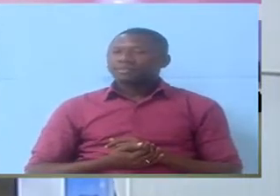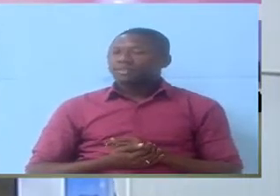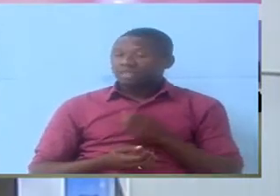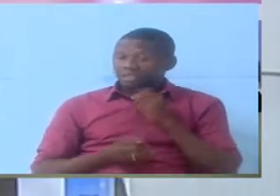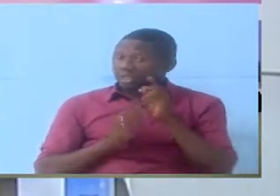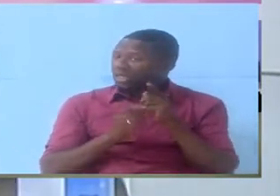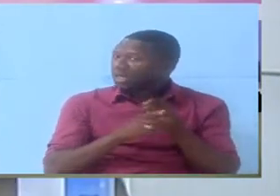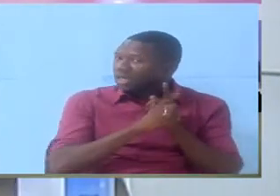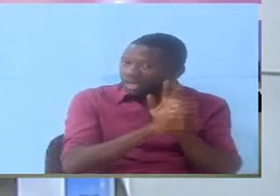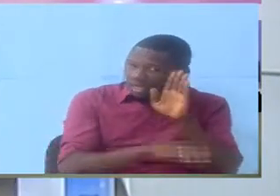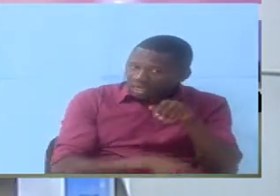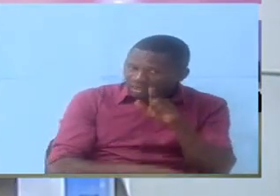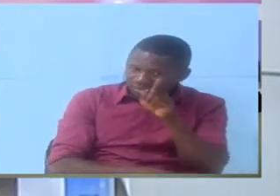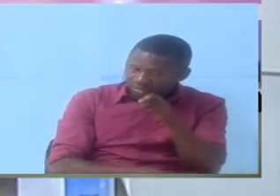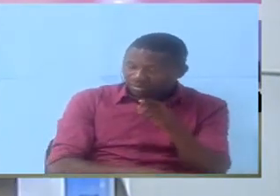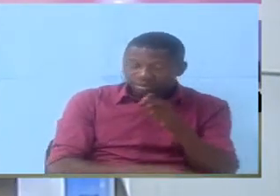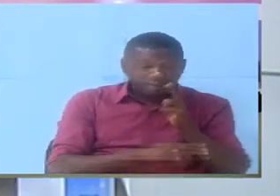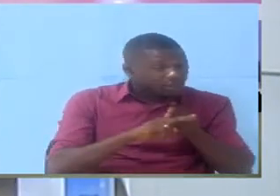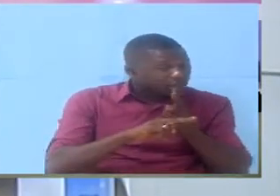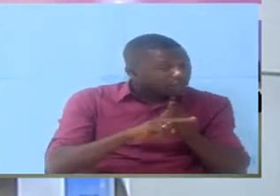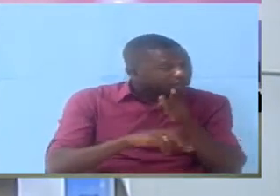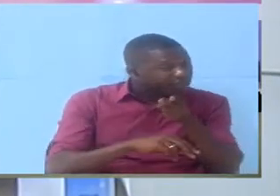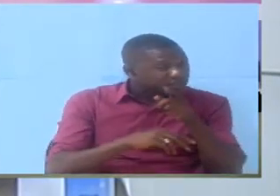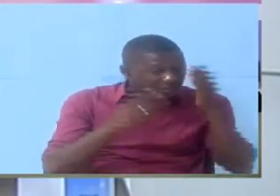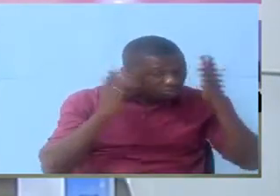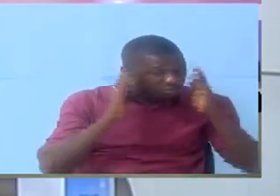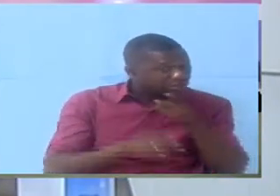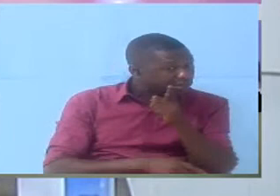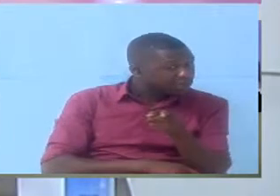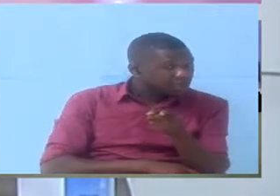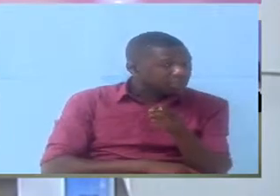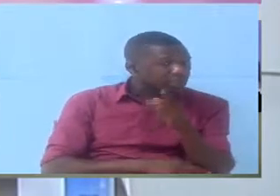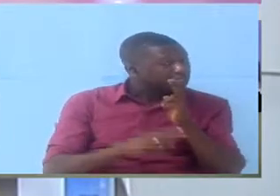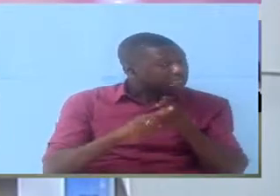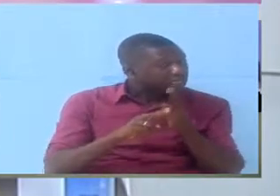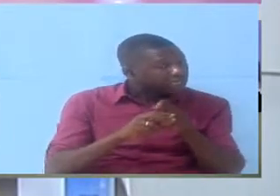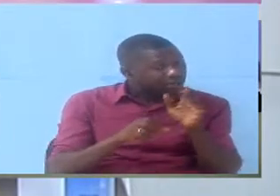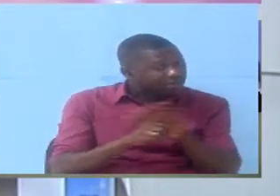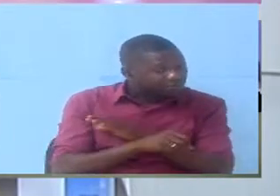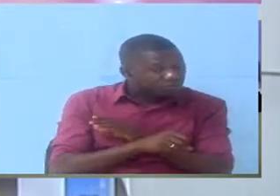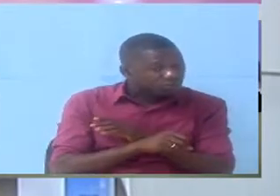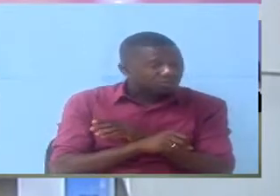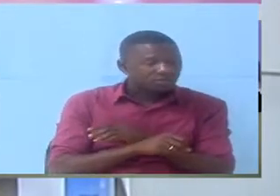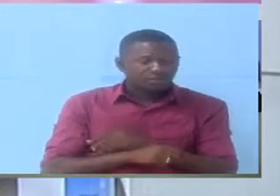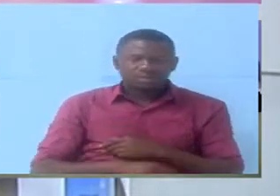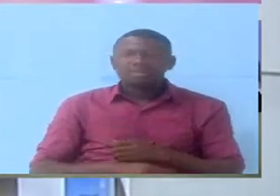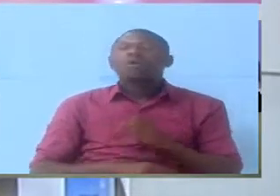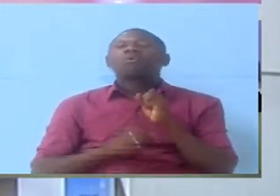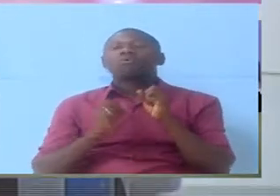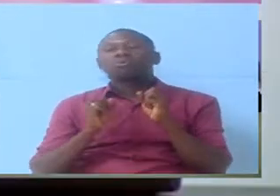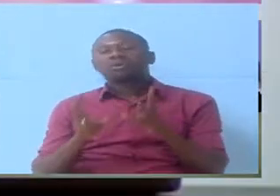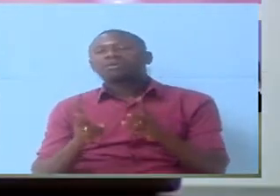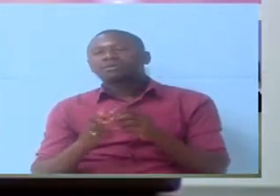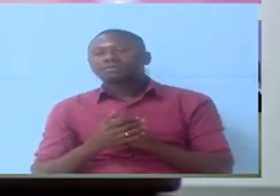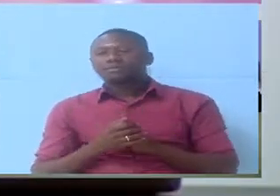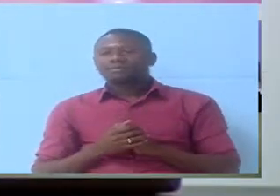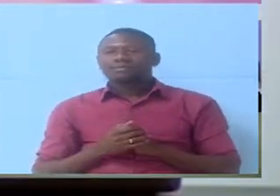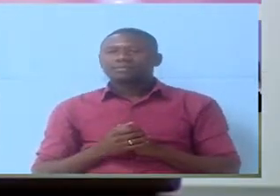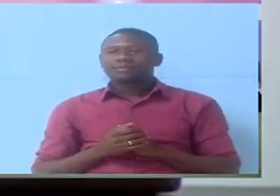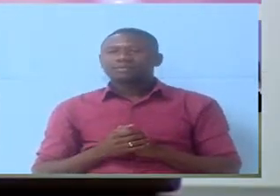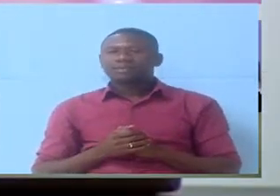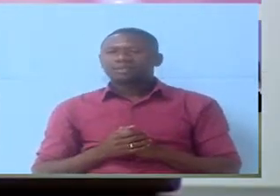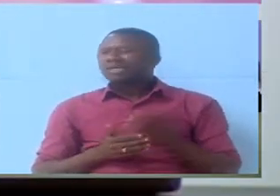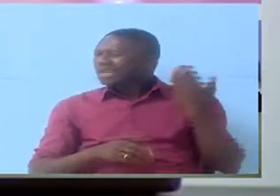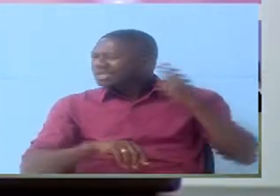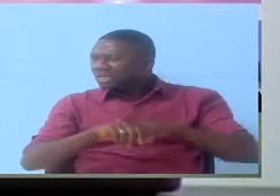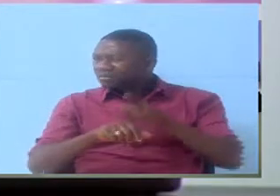careful of this case. Akonye si hakilotu nyinkuoto. I said, all right, sir. Nkae, all right, sir. Then he at killed. That stage did he know what